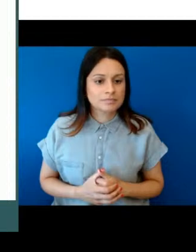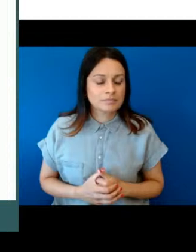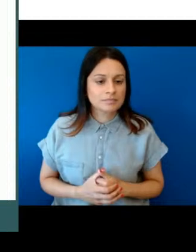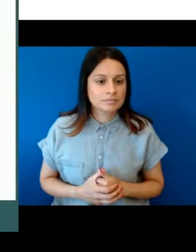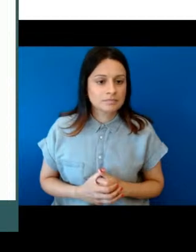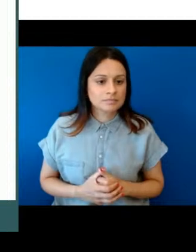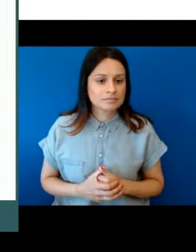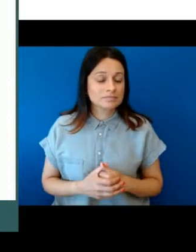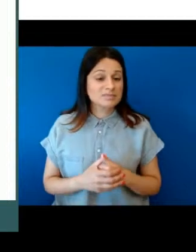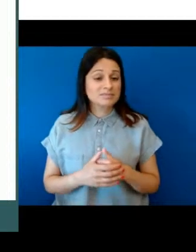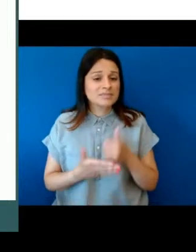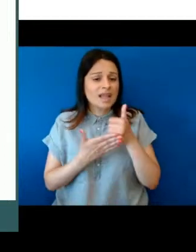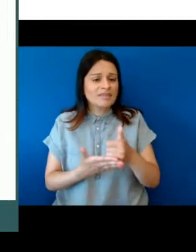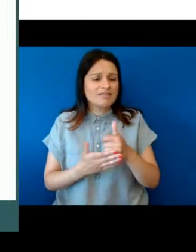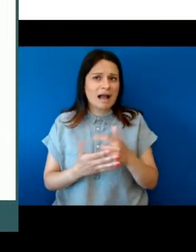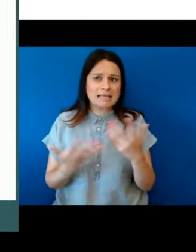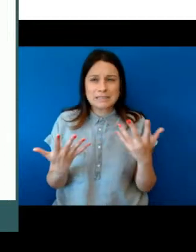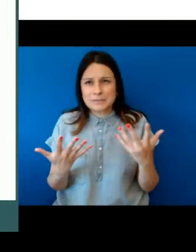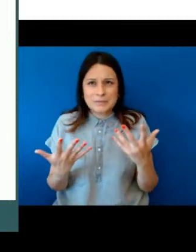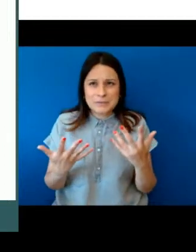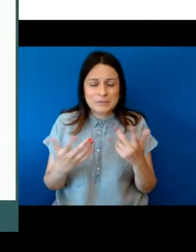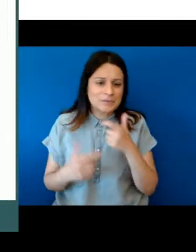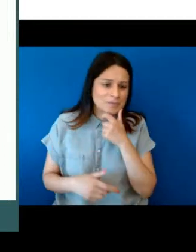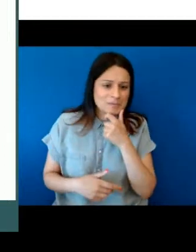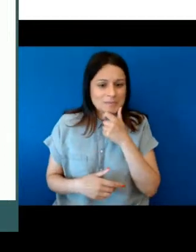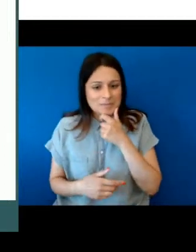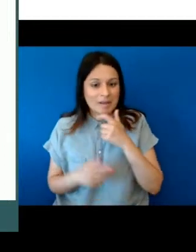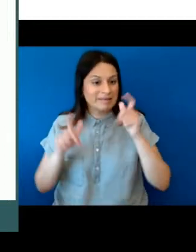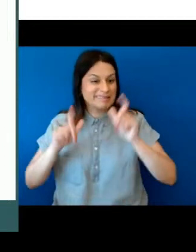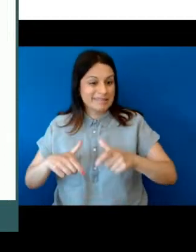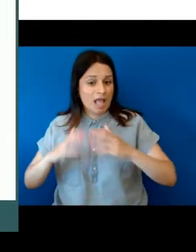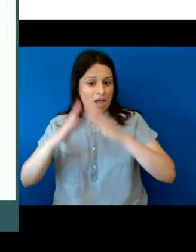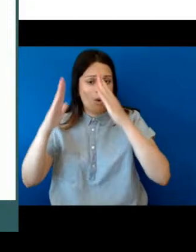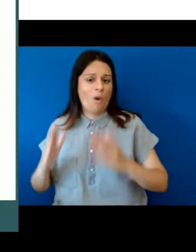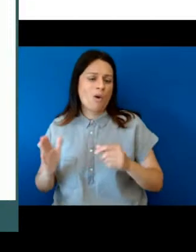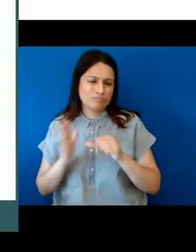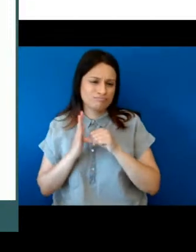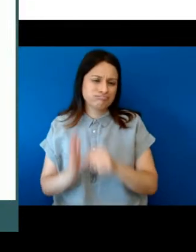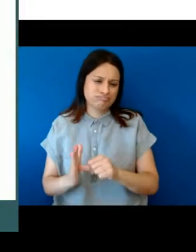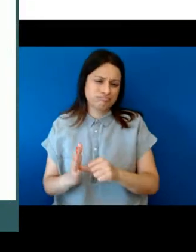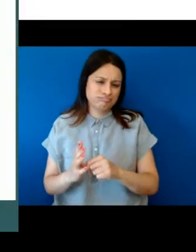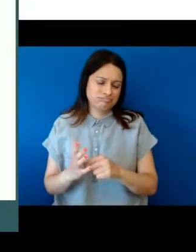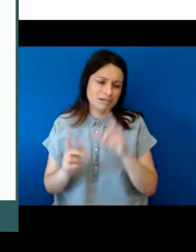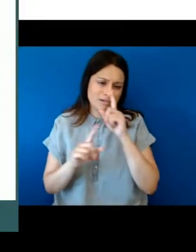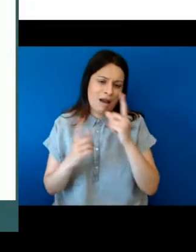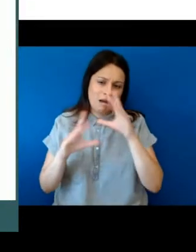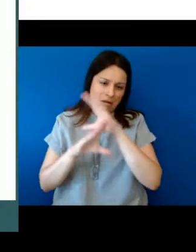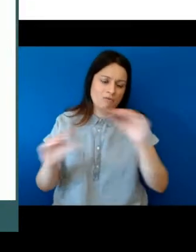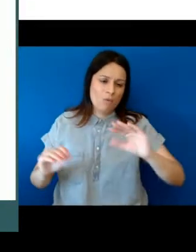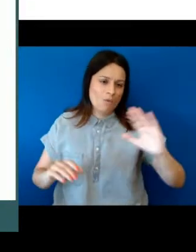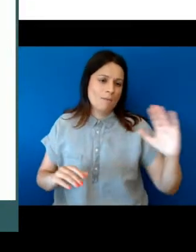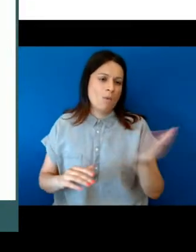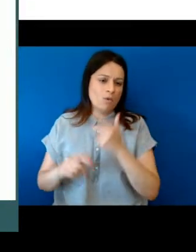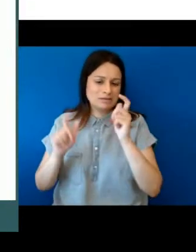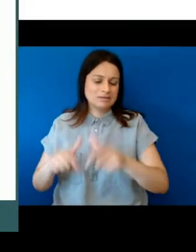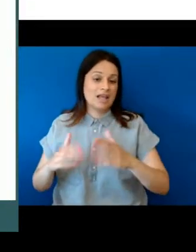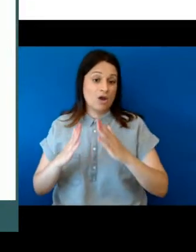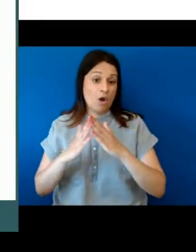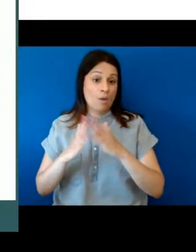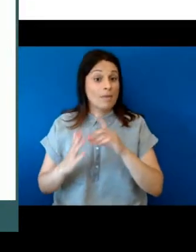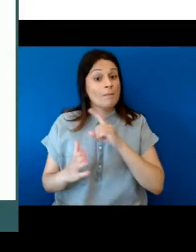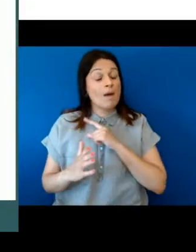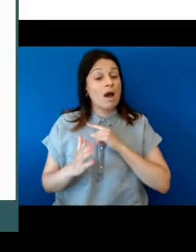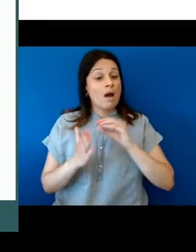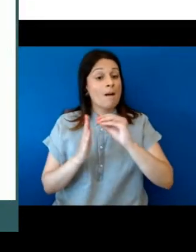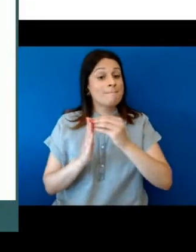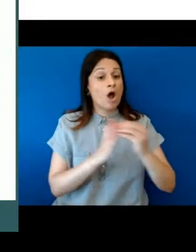very difficult to try and tell people to stay indoors, but we know that typically pollen counts are at their highest between